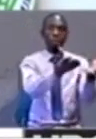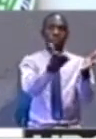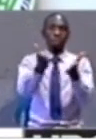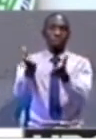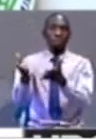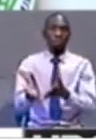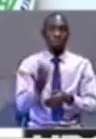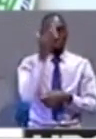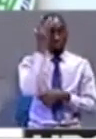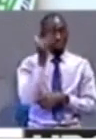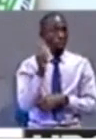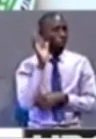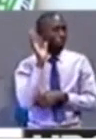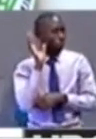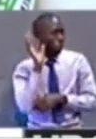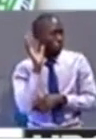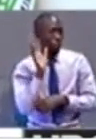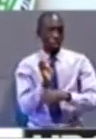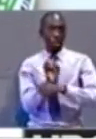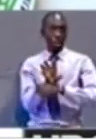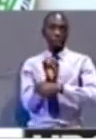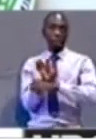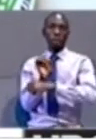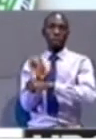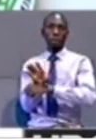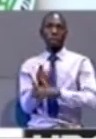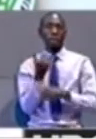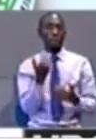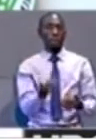for listening to our advice, and we can see.